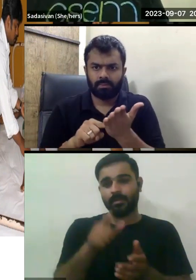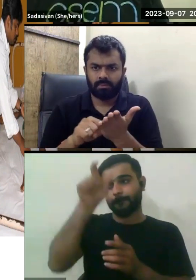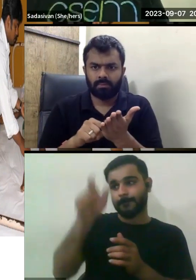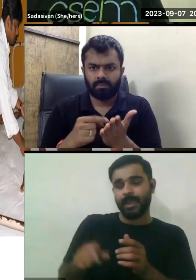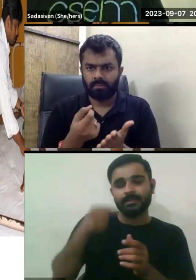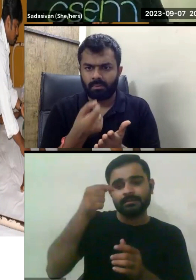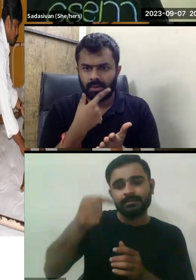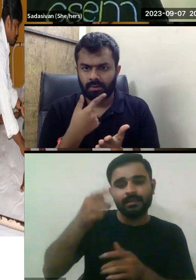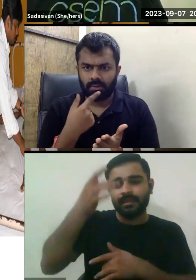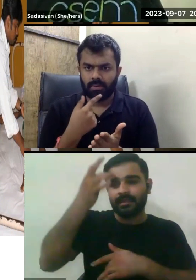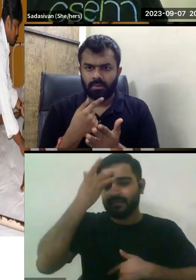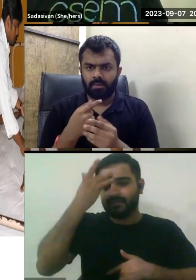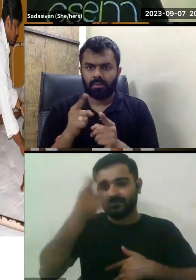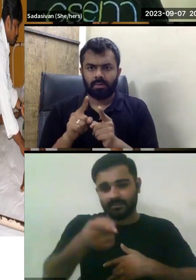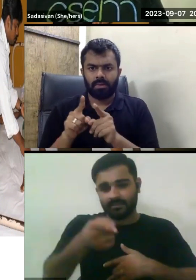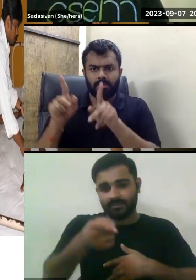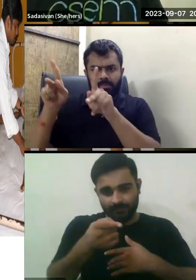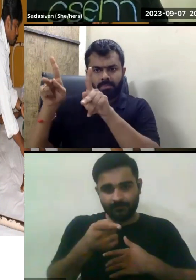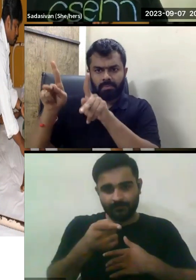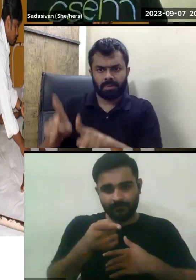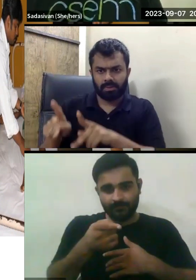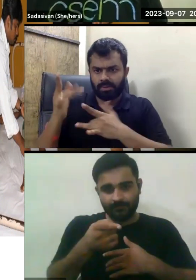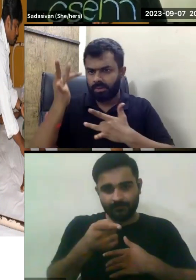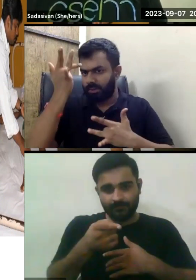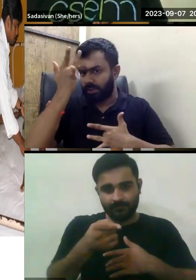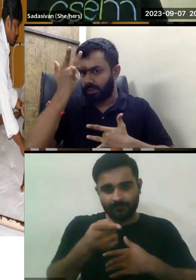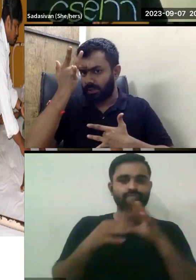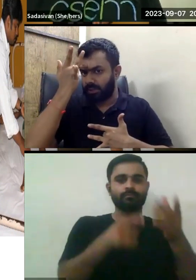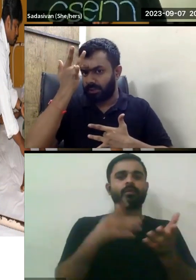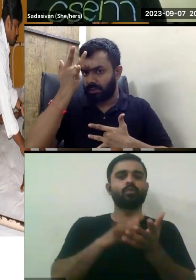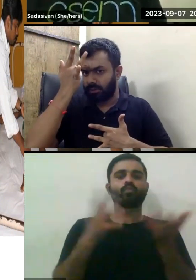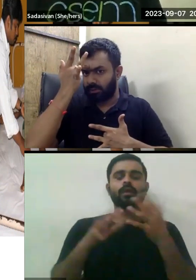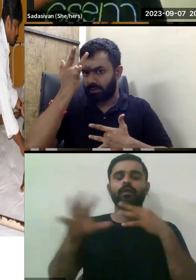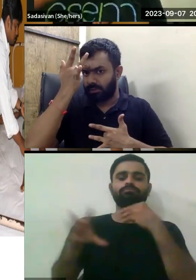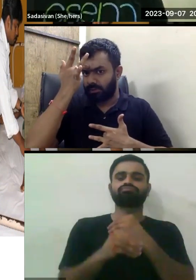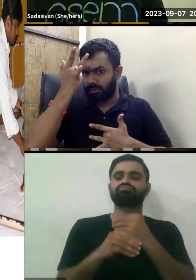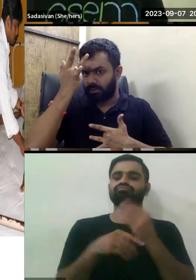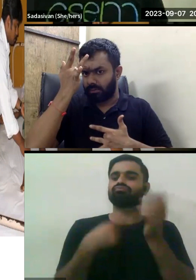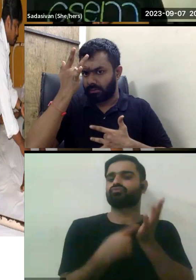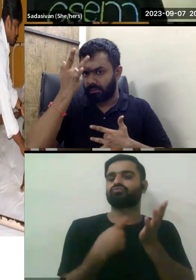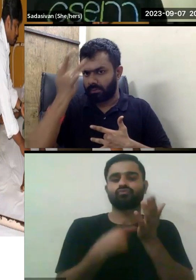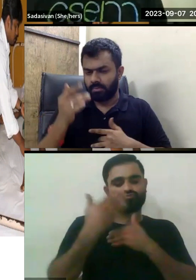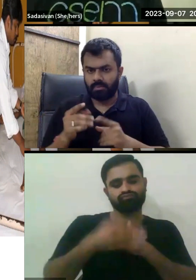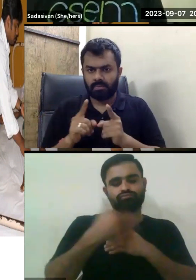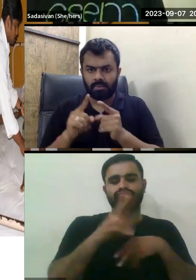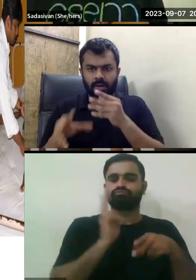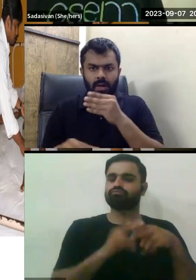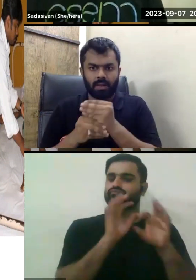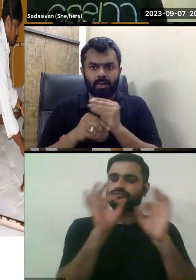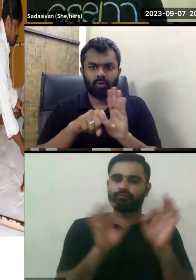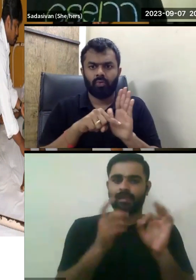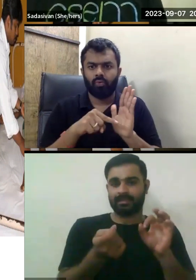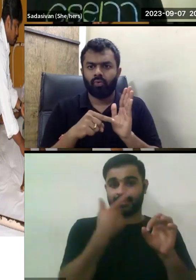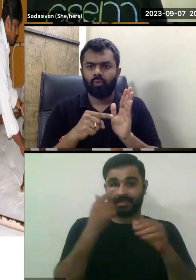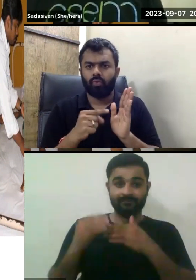diseases based on the policy, whereas that is not adequate for continuing treatment through